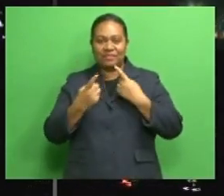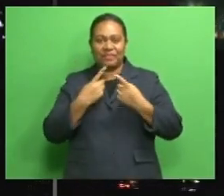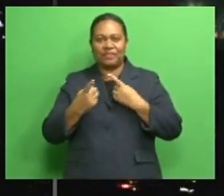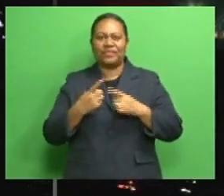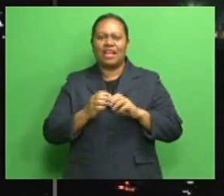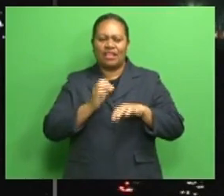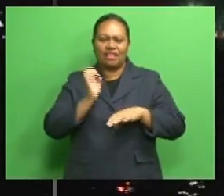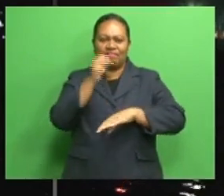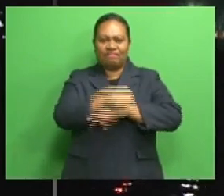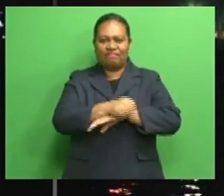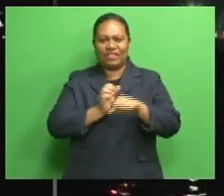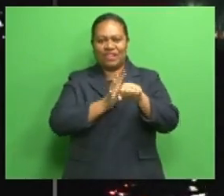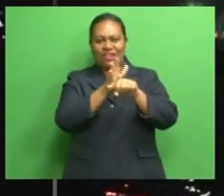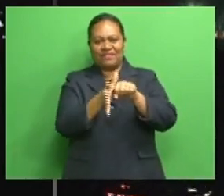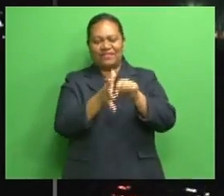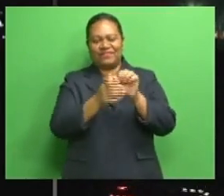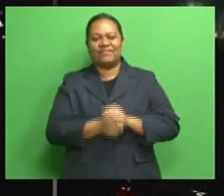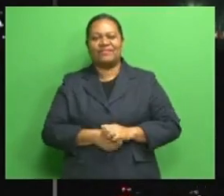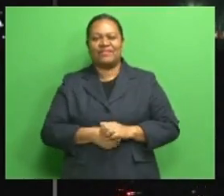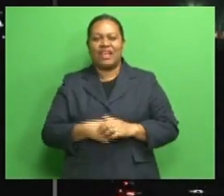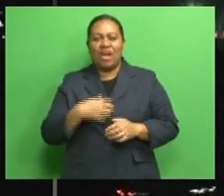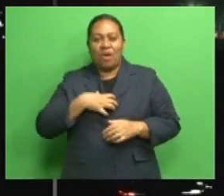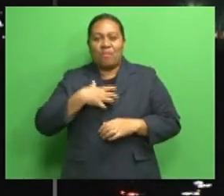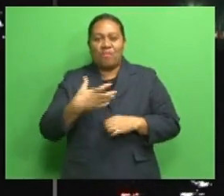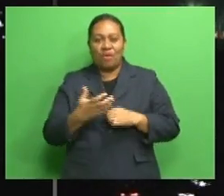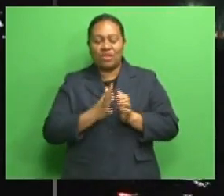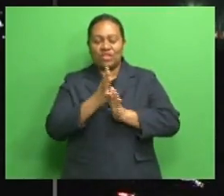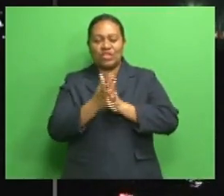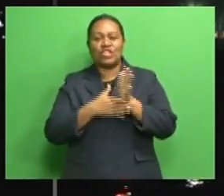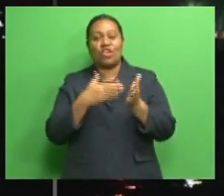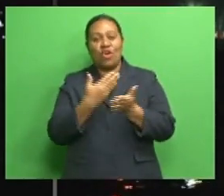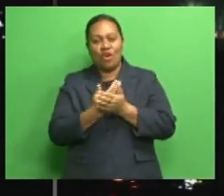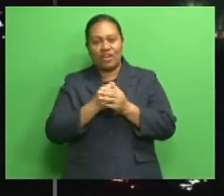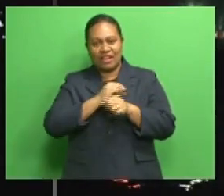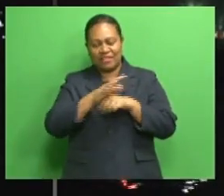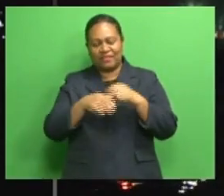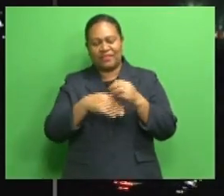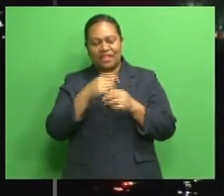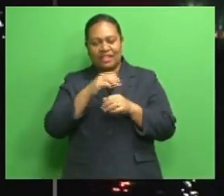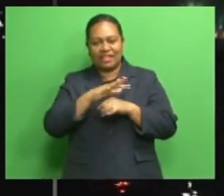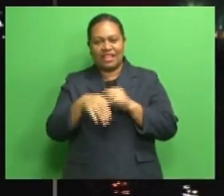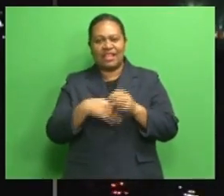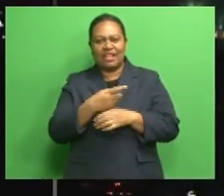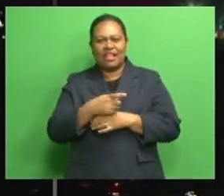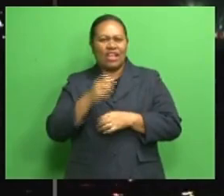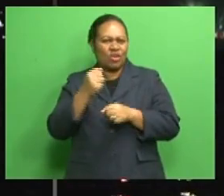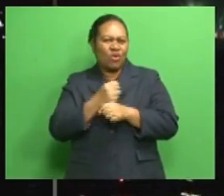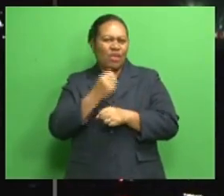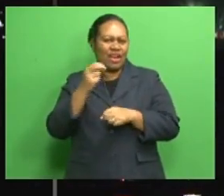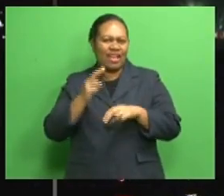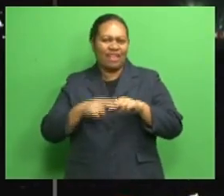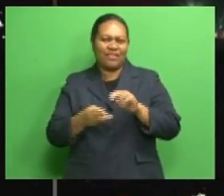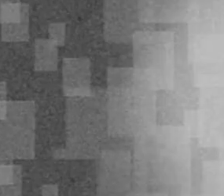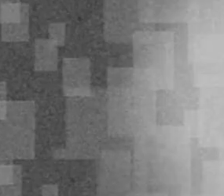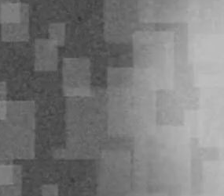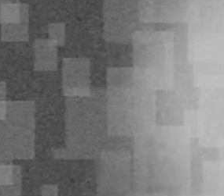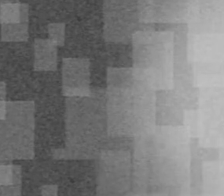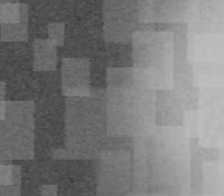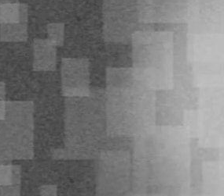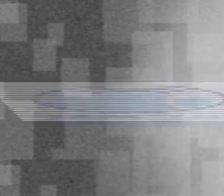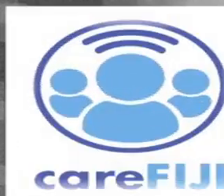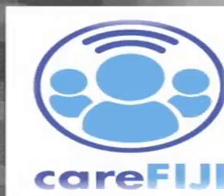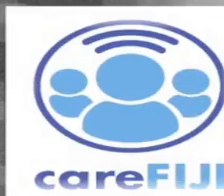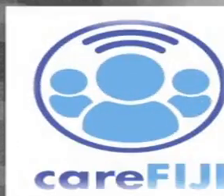combating COVID-19. Now for these stories and others, tune in daily to our sister radio station Gold FM. Our poll question we're